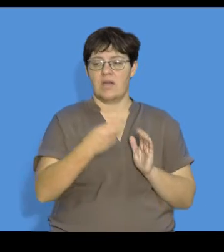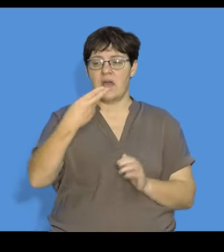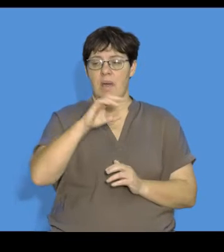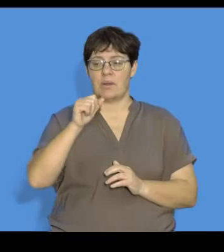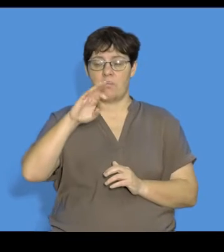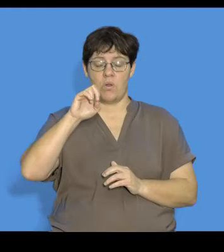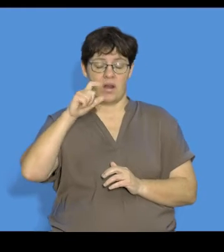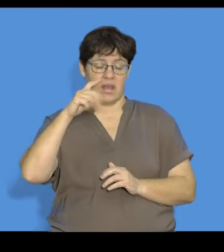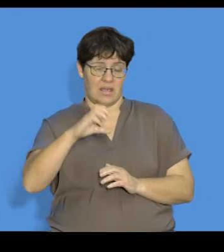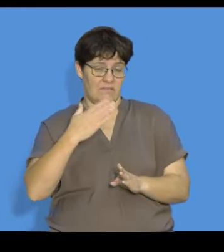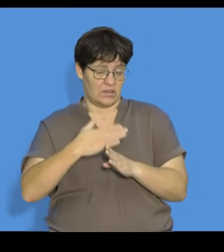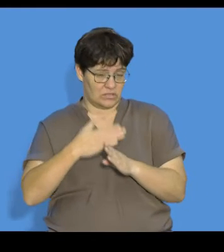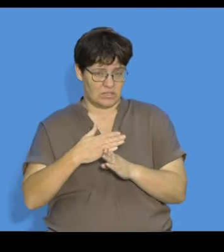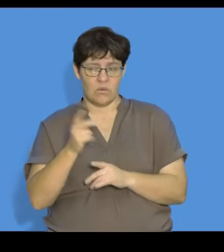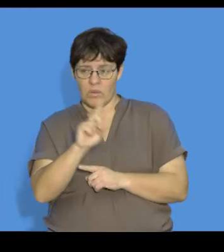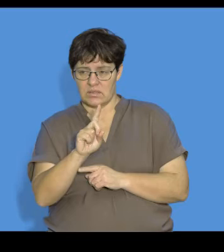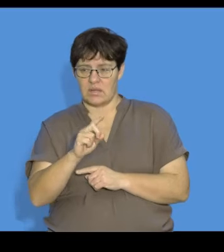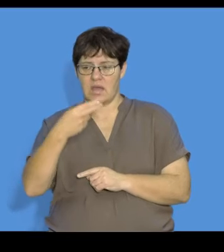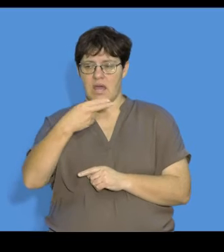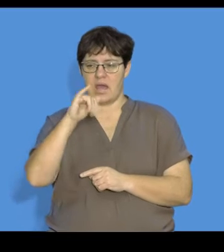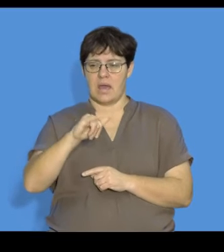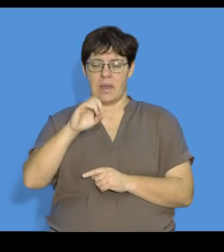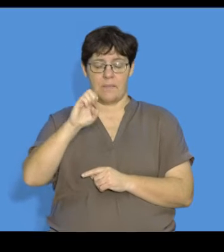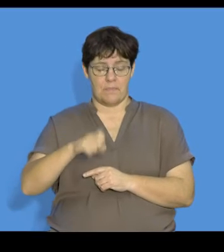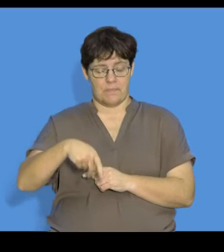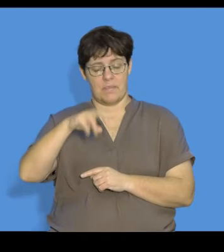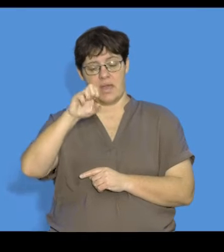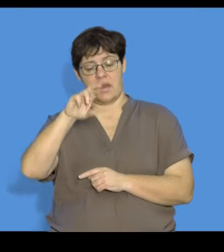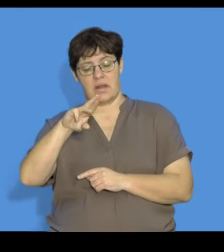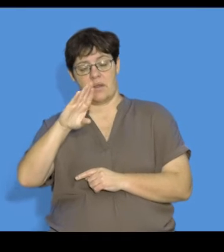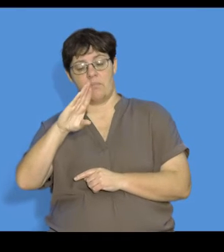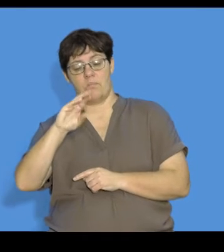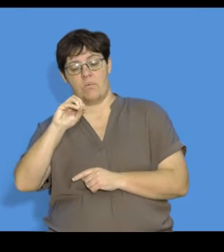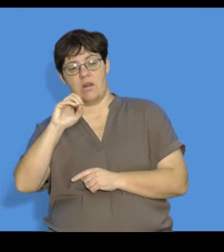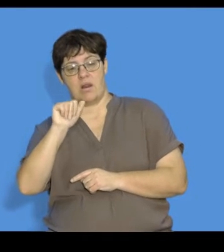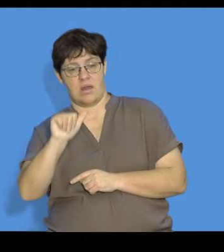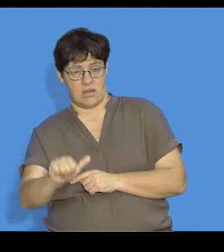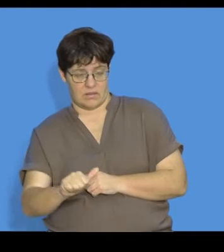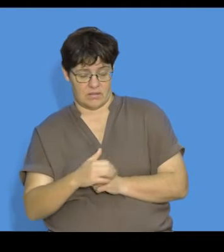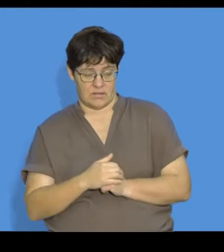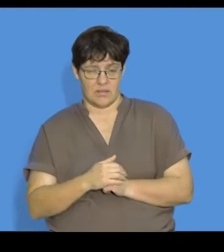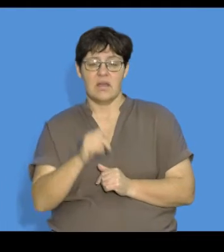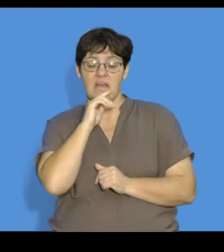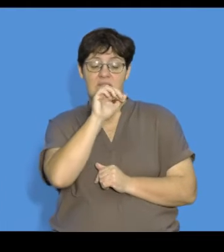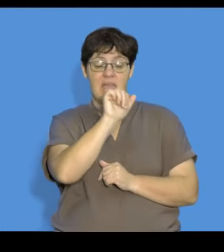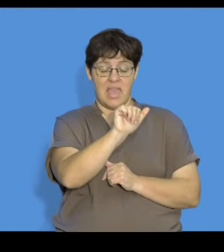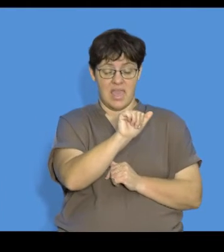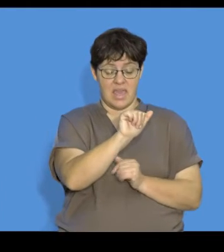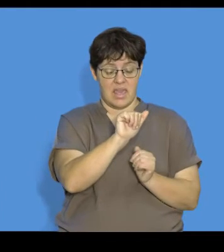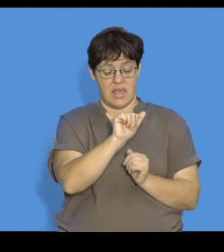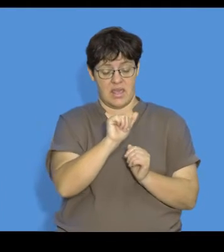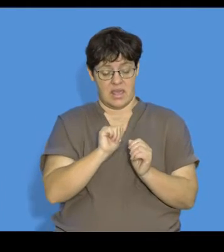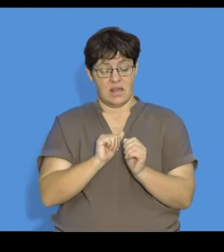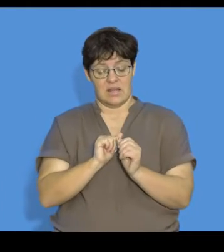a hyperbola, right? Now, if a is greater than 0, the graph normally lies in